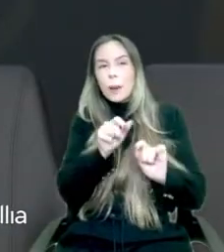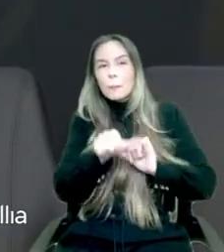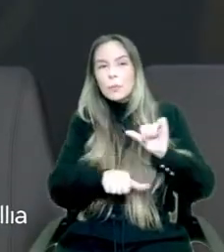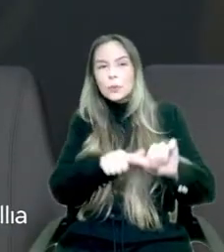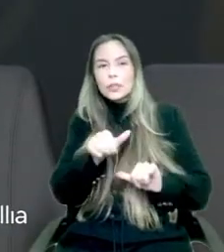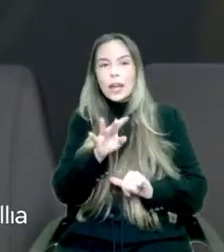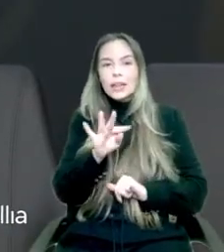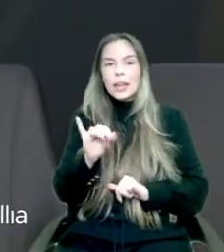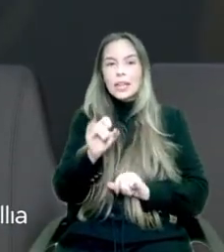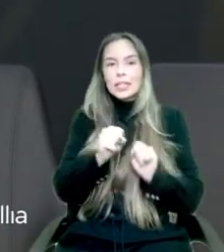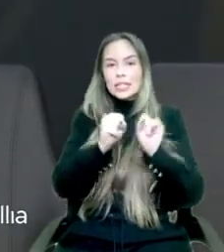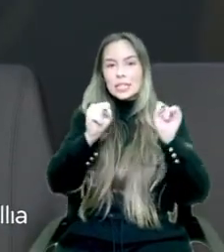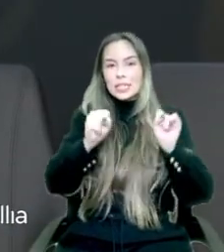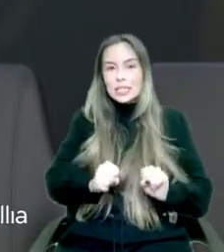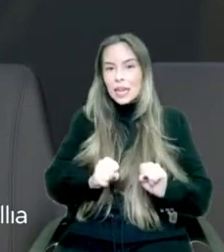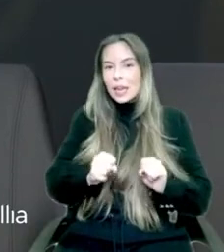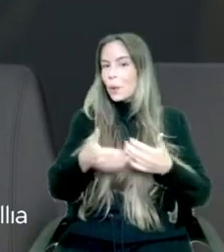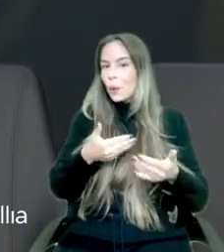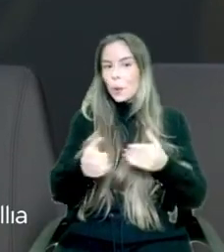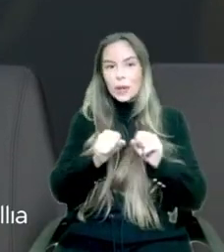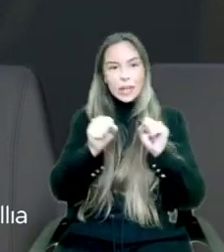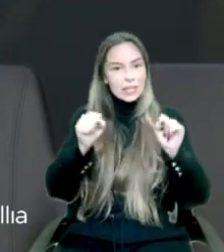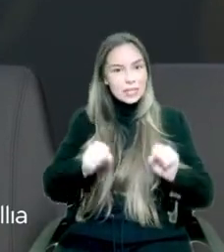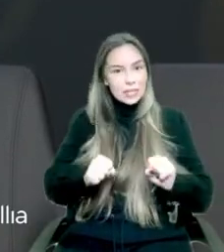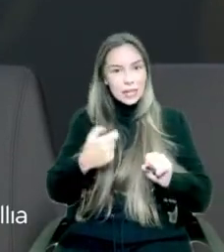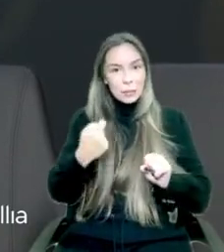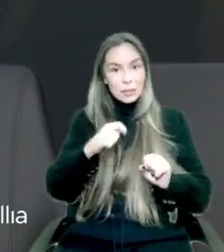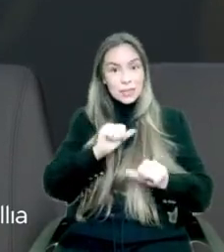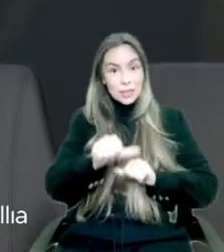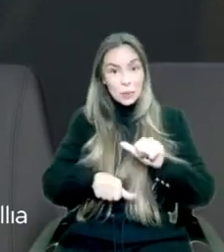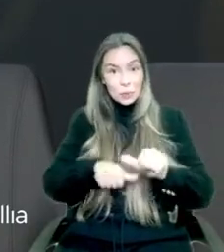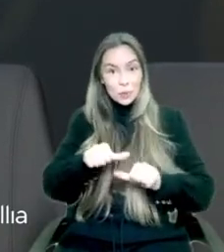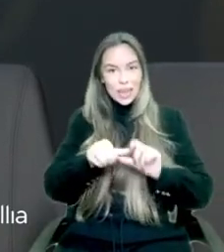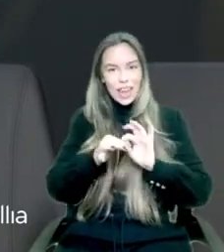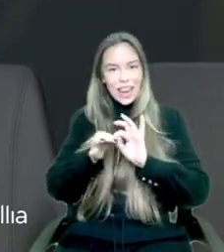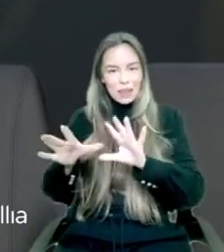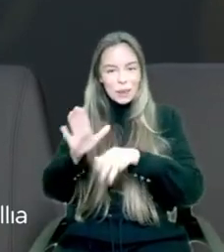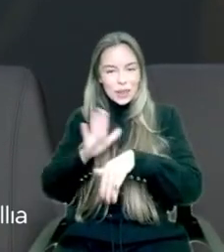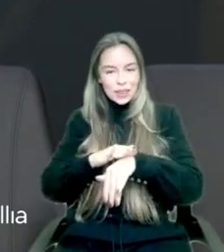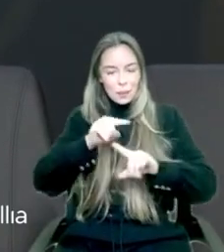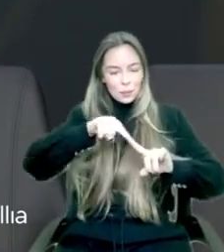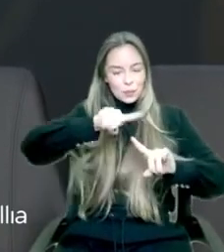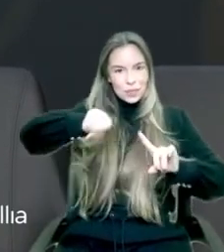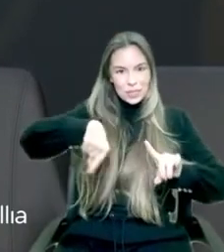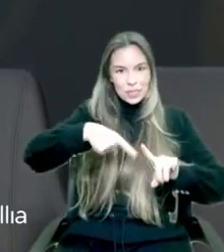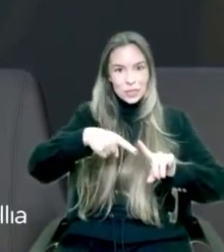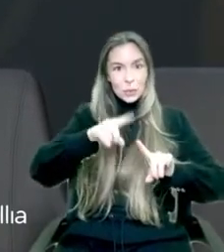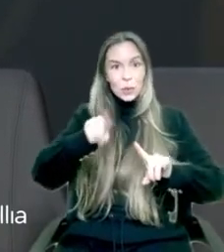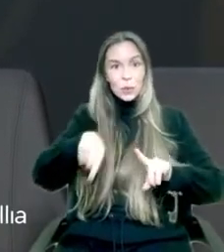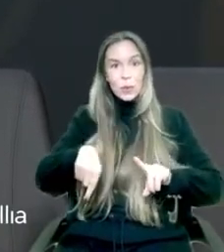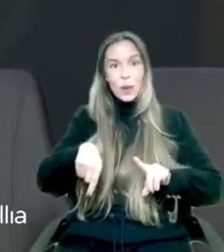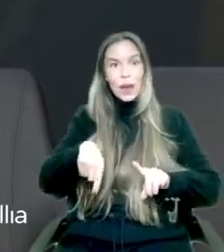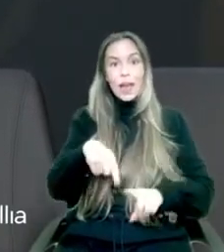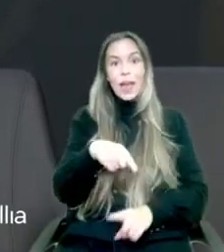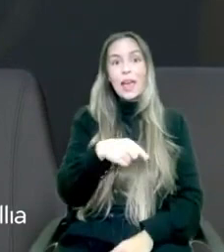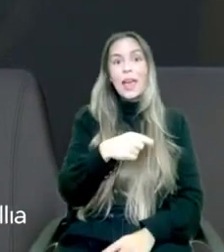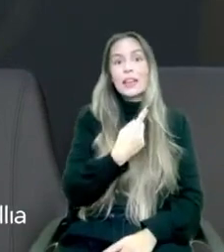change to any system, our release cycle time essentially, was 18 months on the